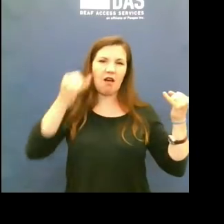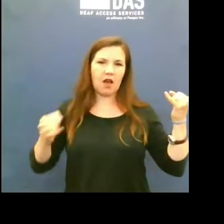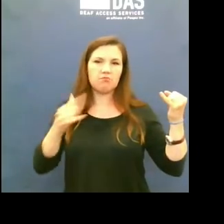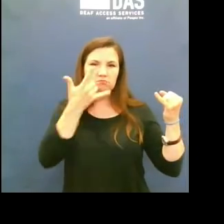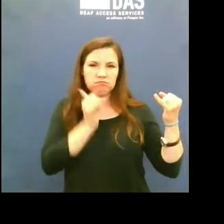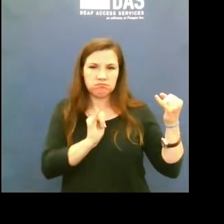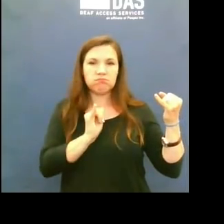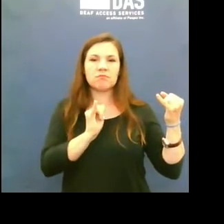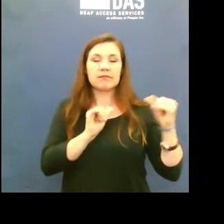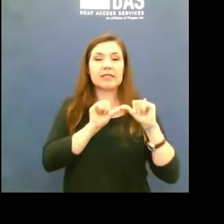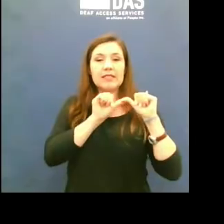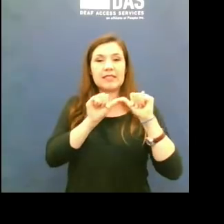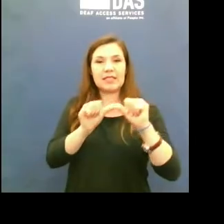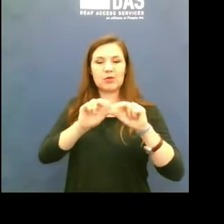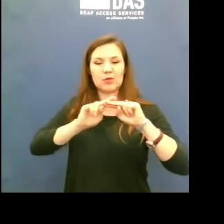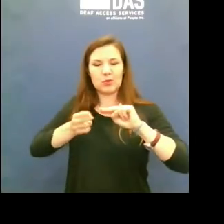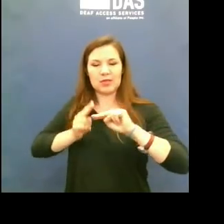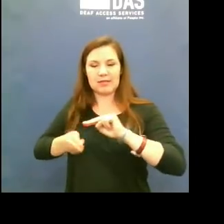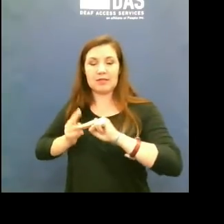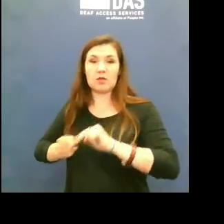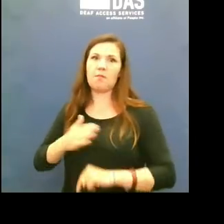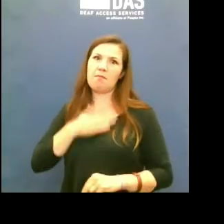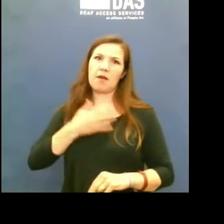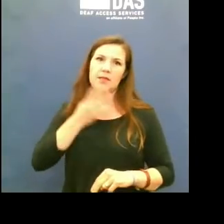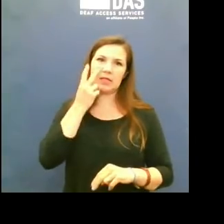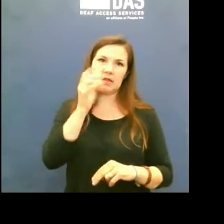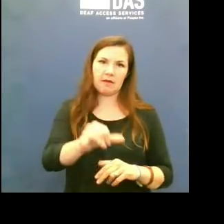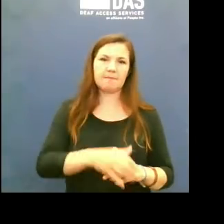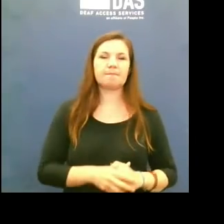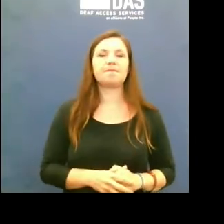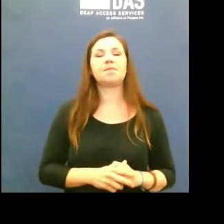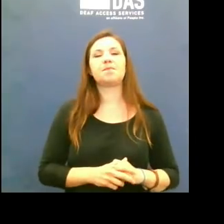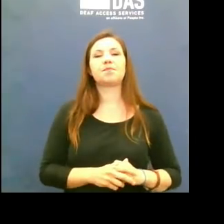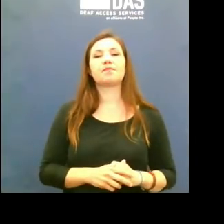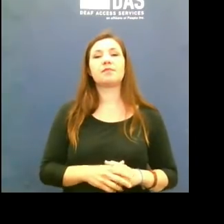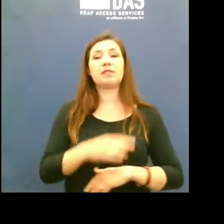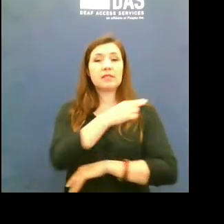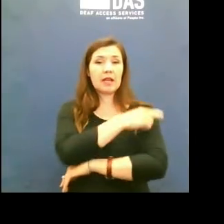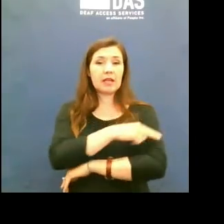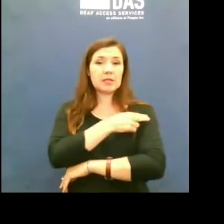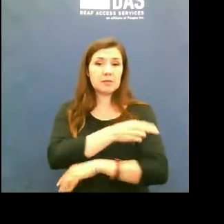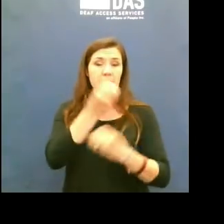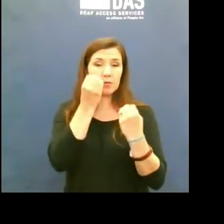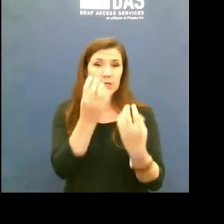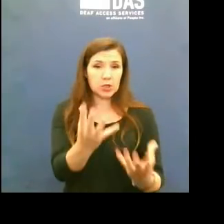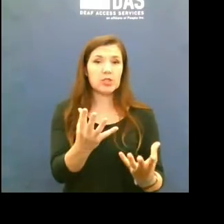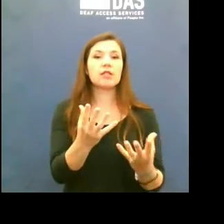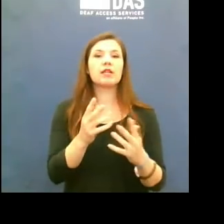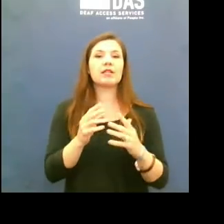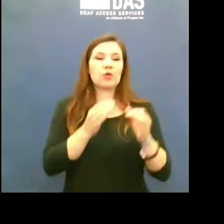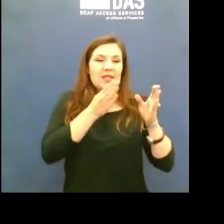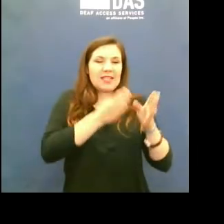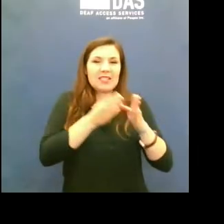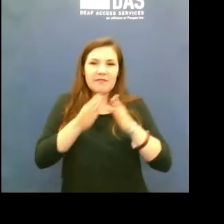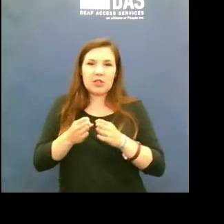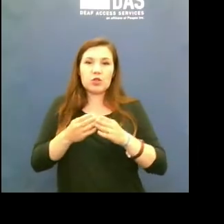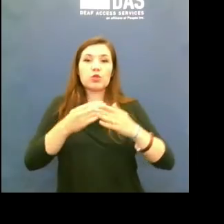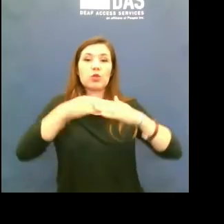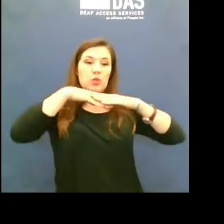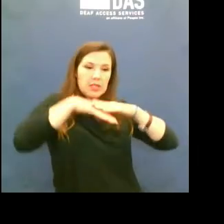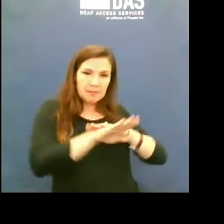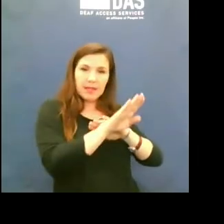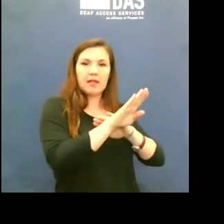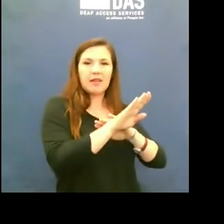is continuing to go down, and I'm very happy to see that. Hospitalization data, these are the individuals that are admitted versus